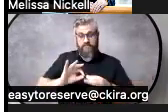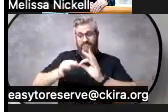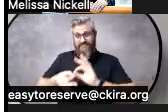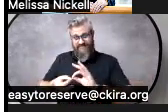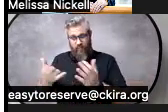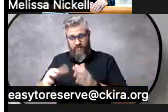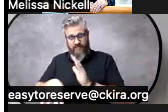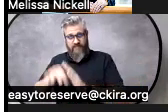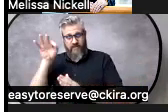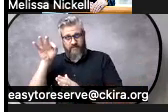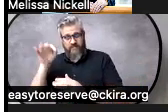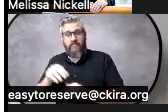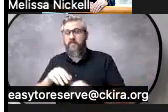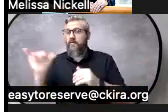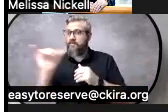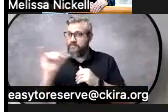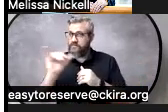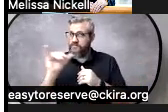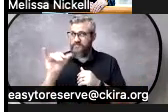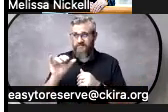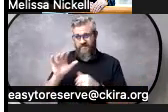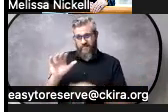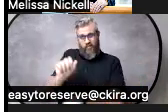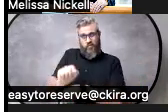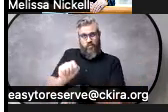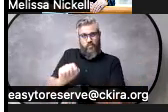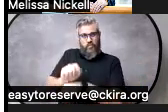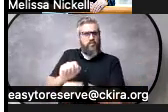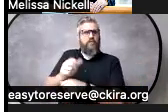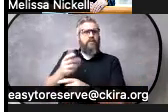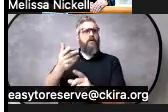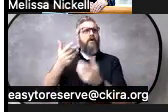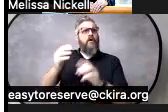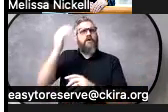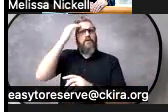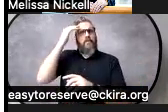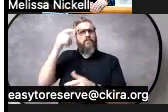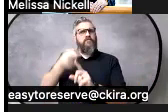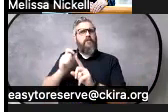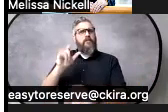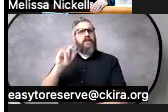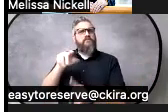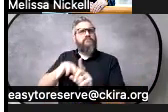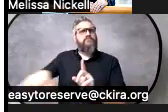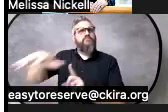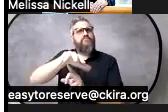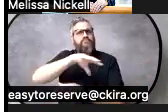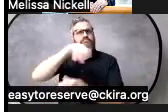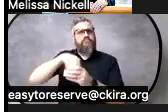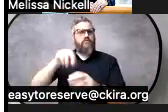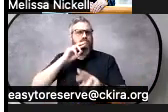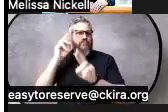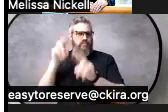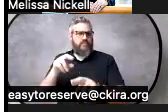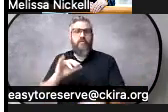findings. Additionally, their work in context to what is known within the literature is also reported.